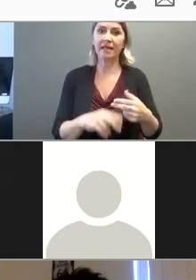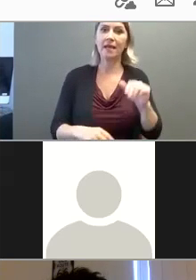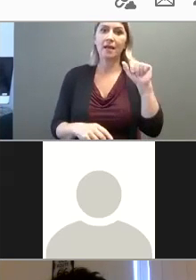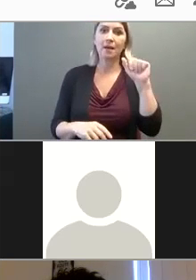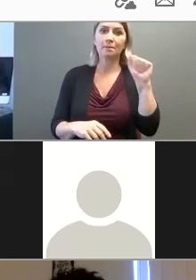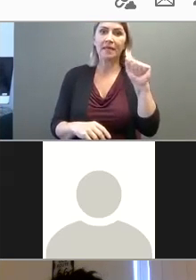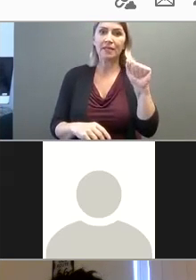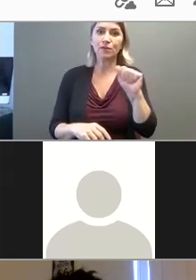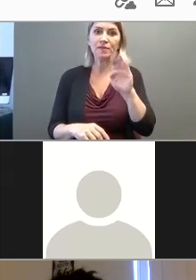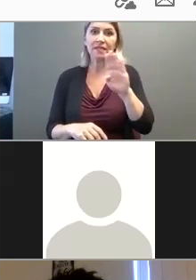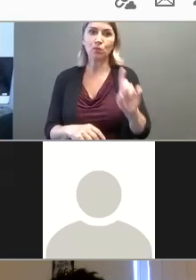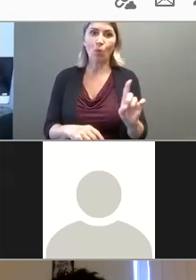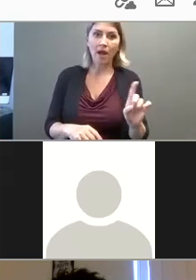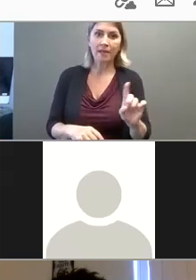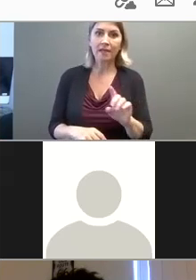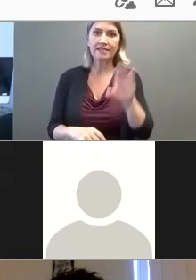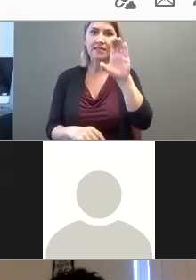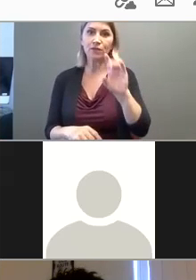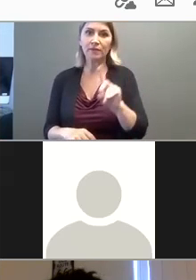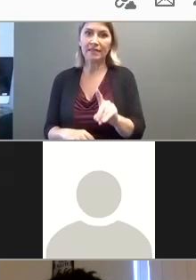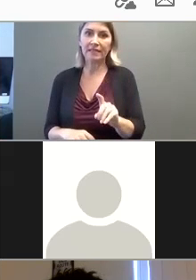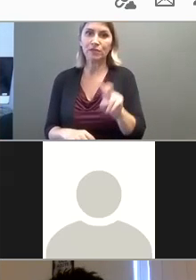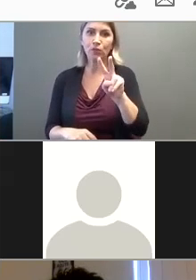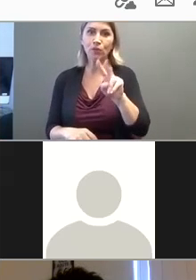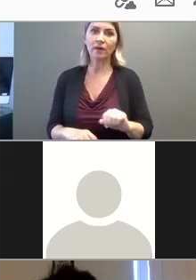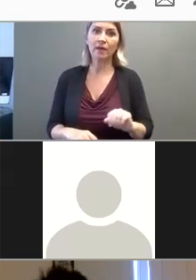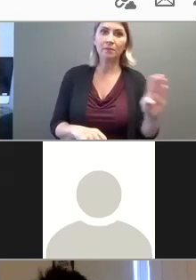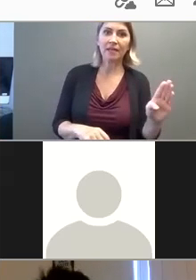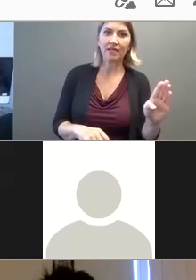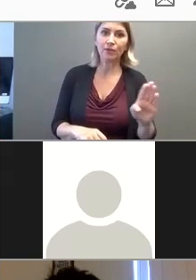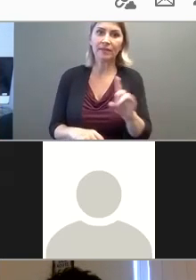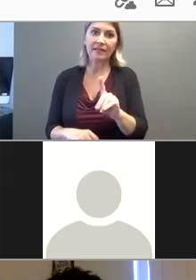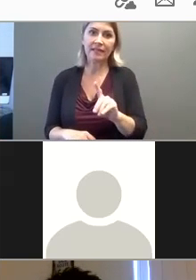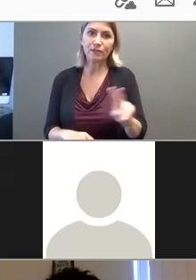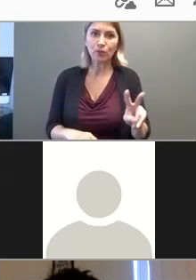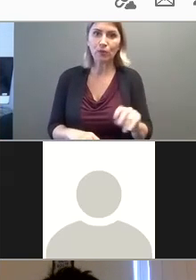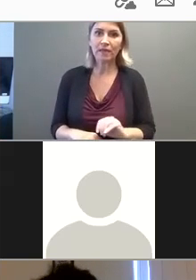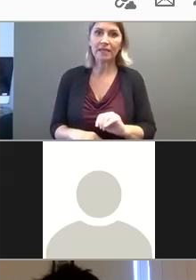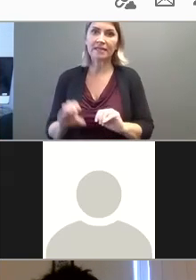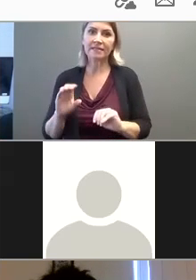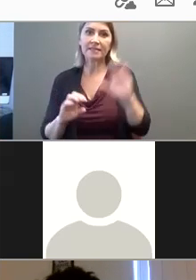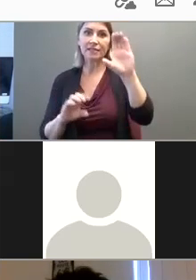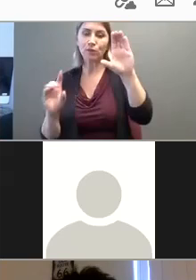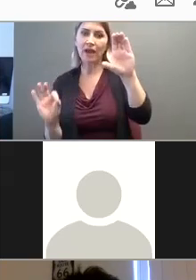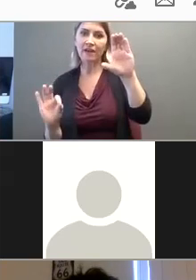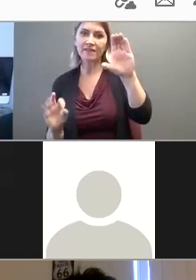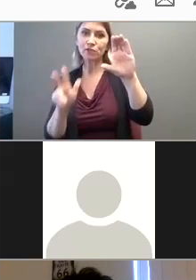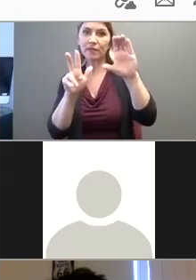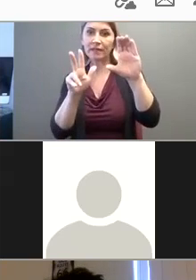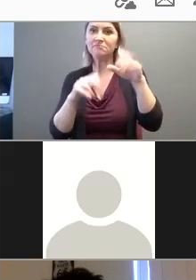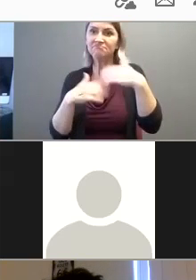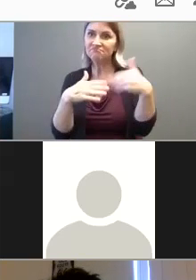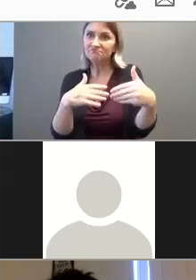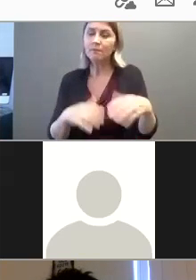1, C to D is 2, B to D is 2 again, C to F is 3, and so on.